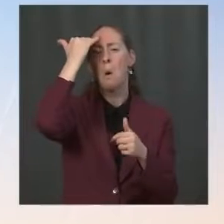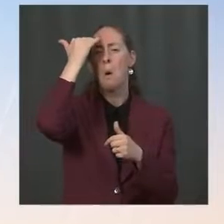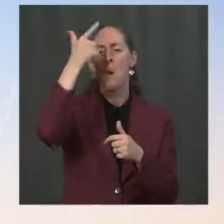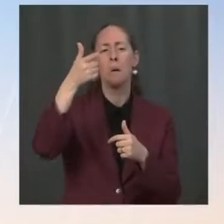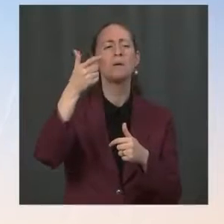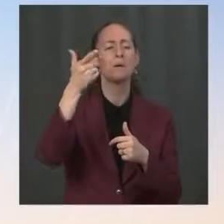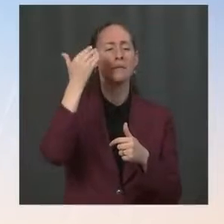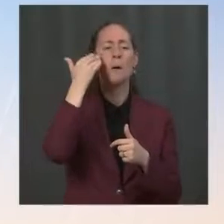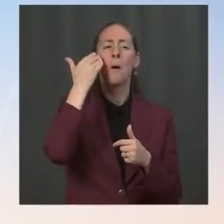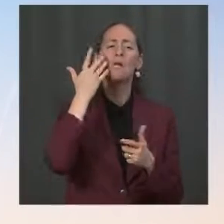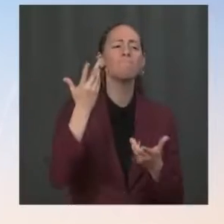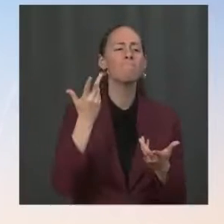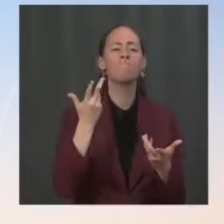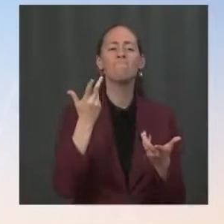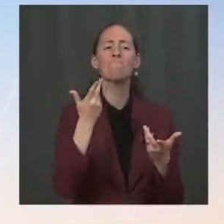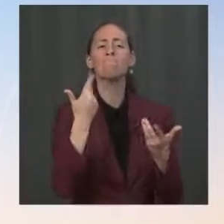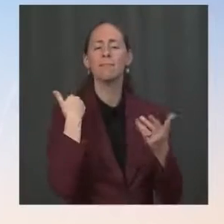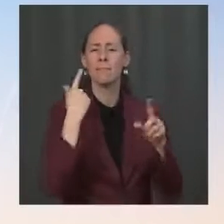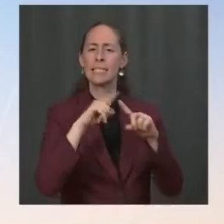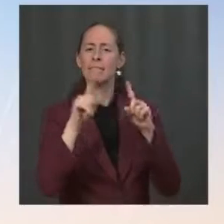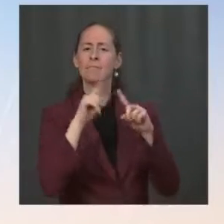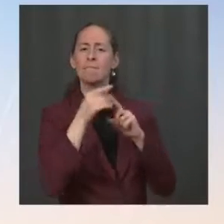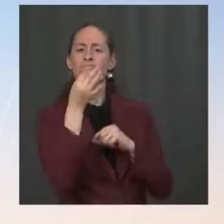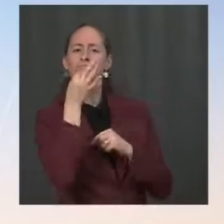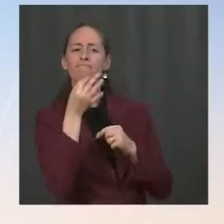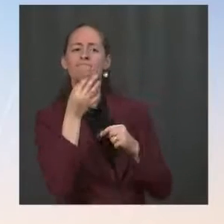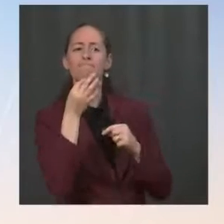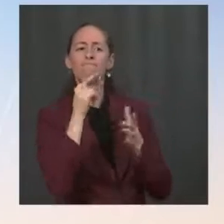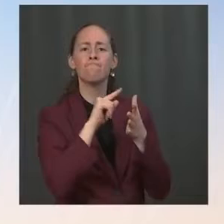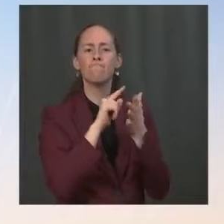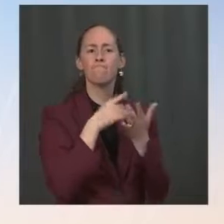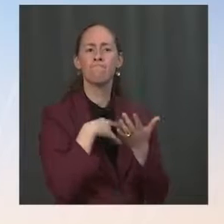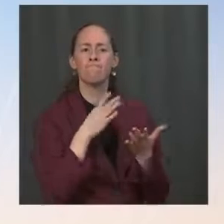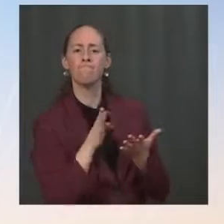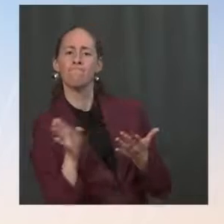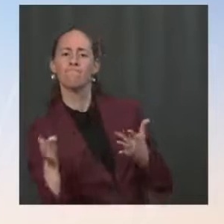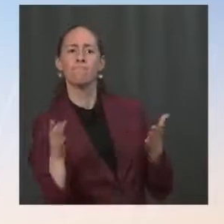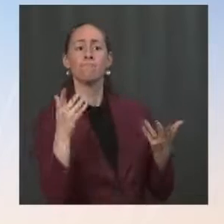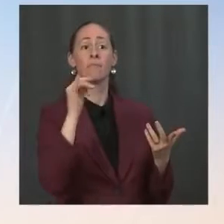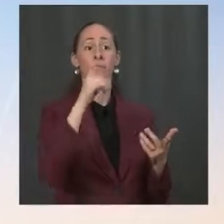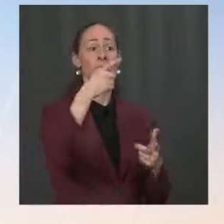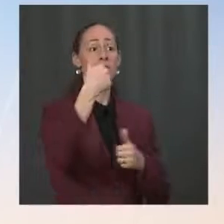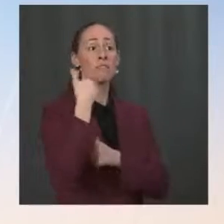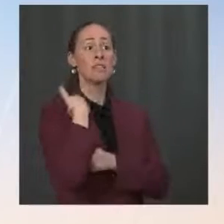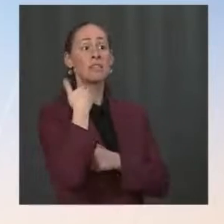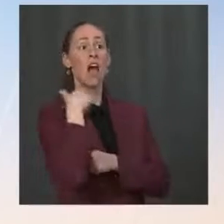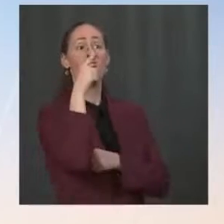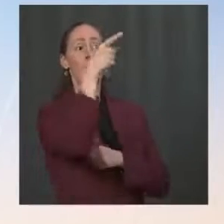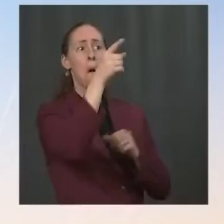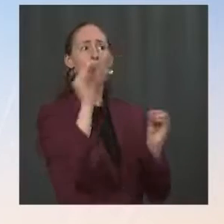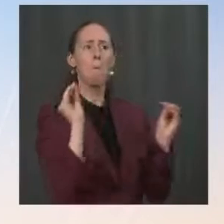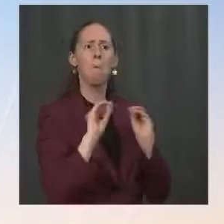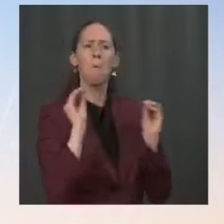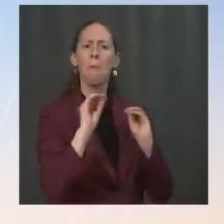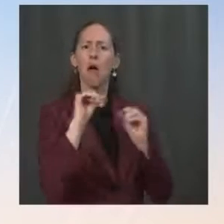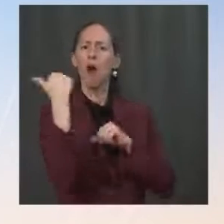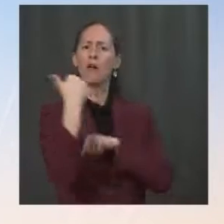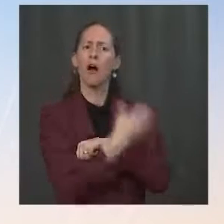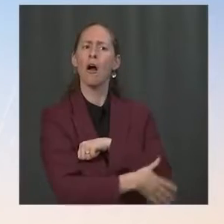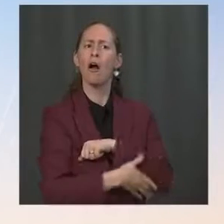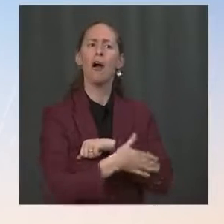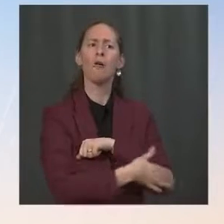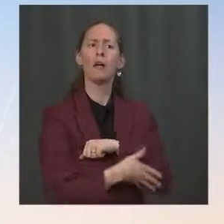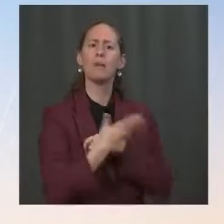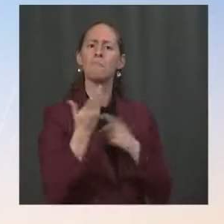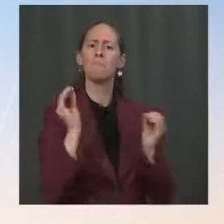counterterrorism capacities in a number of countries around the world where we don't have military bases. Obviously, I'm not going to outline what their approach would be from the military.